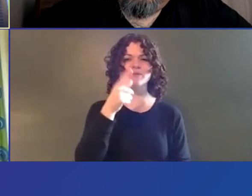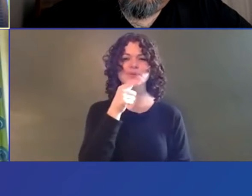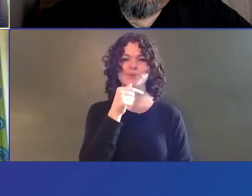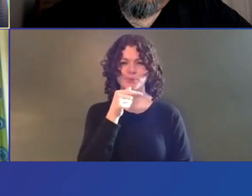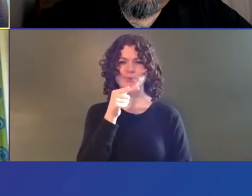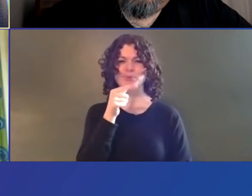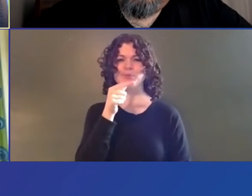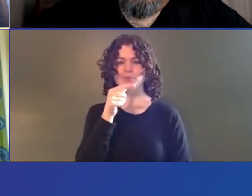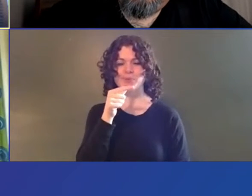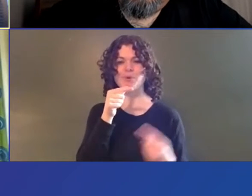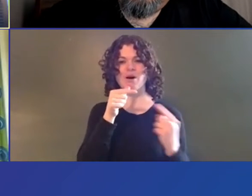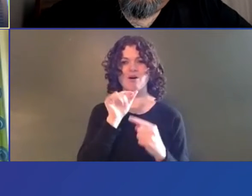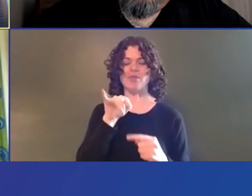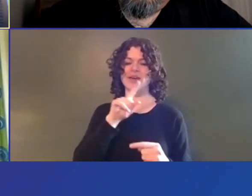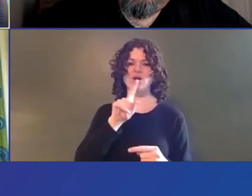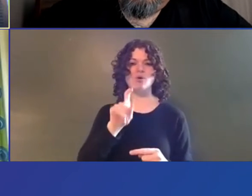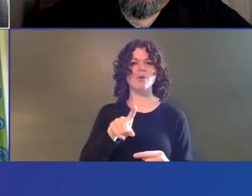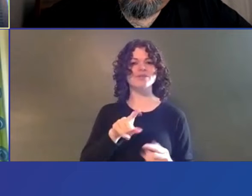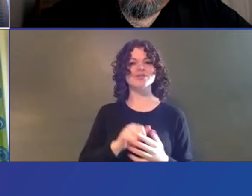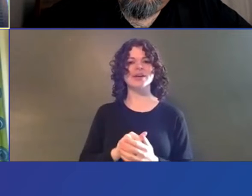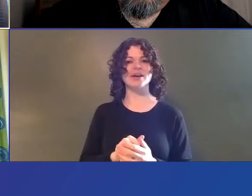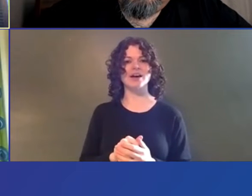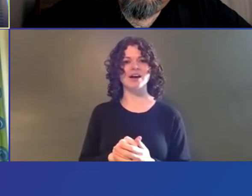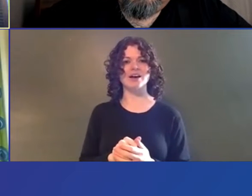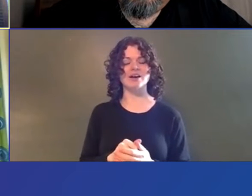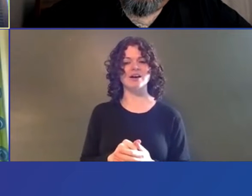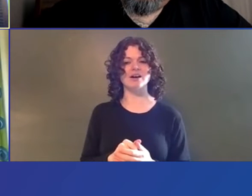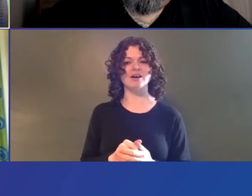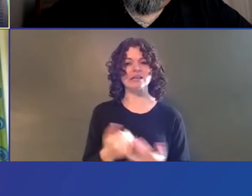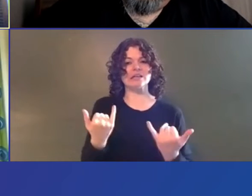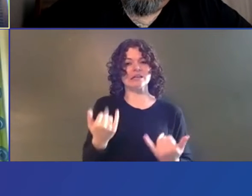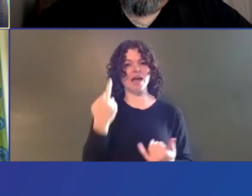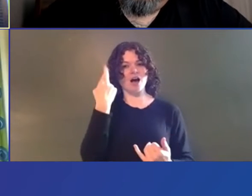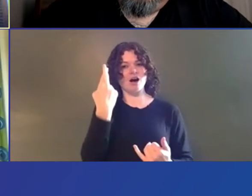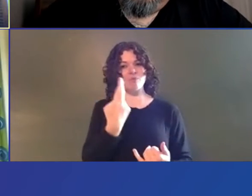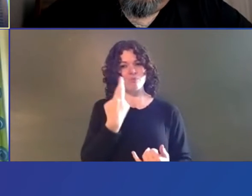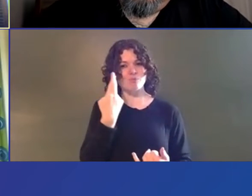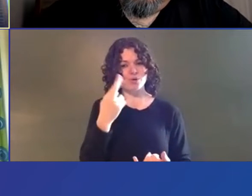I think that's a question that I didn't realize I needed to ask until